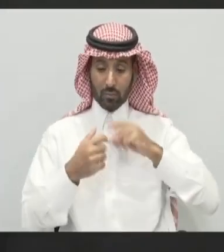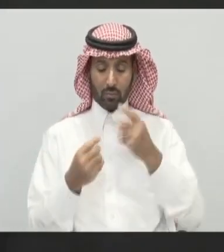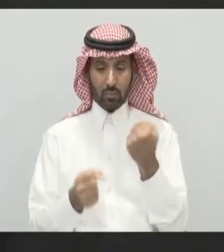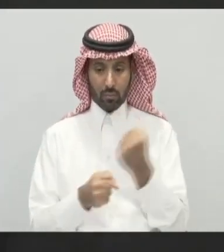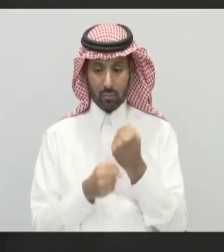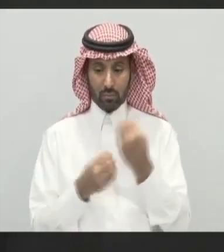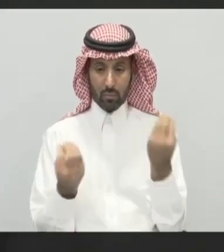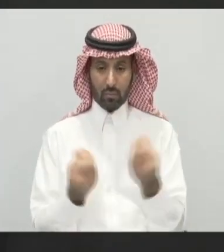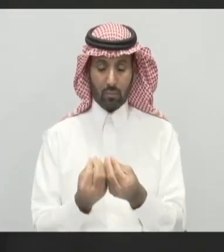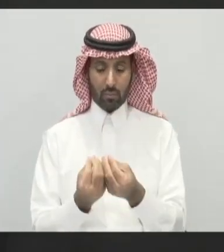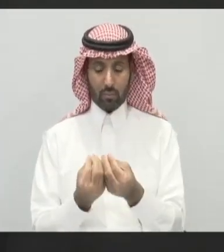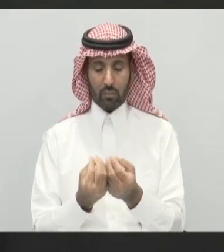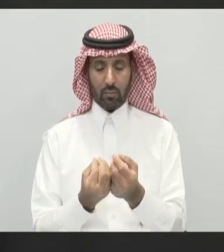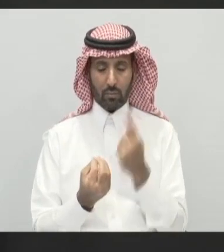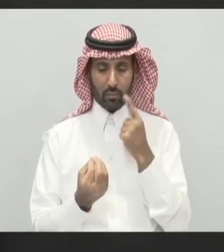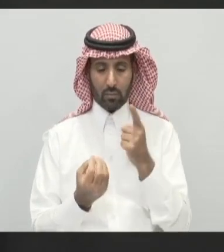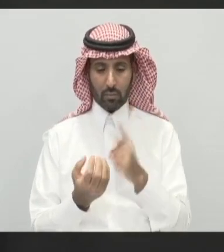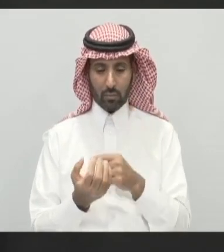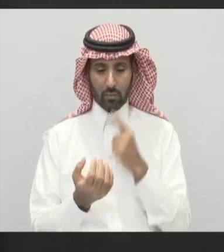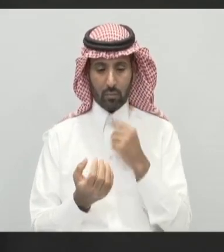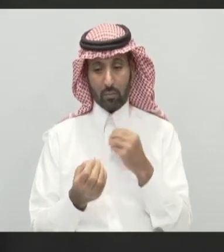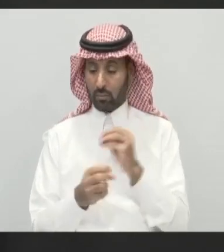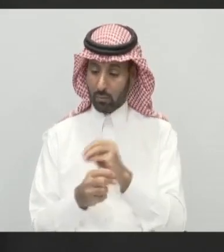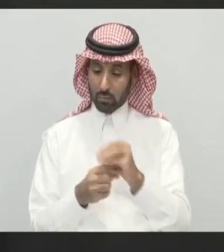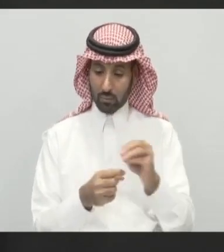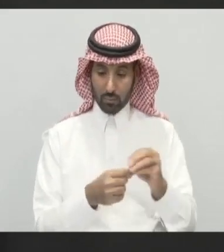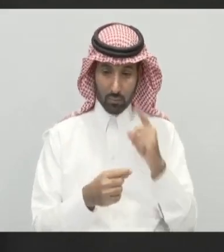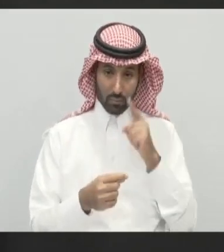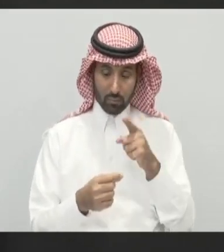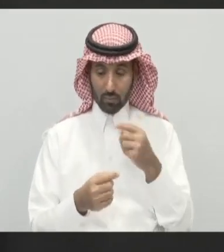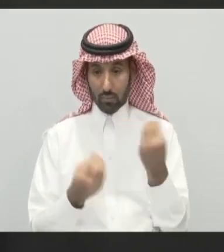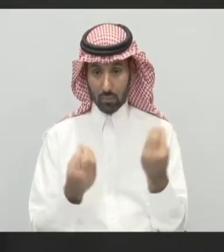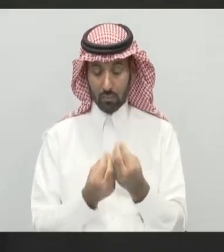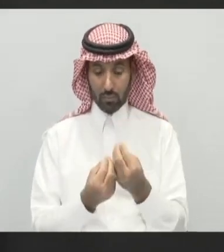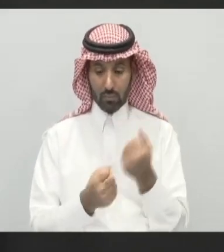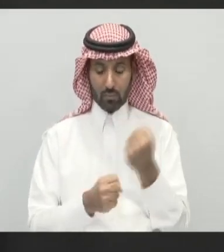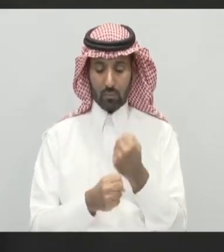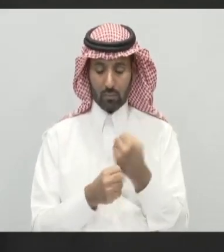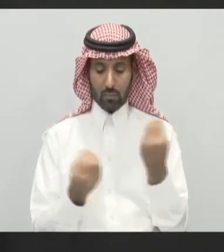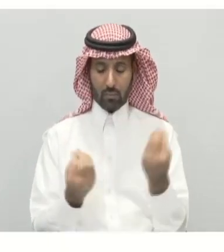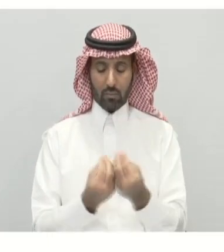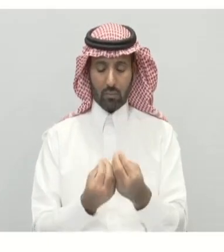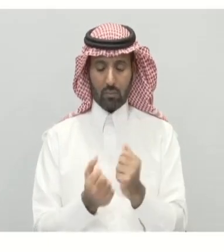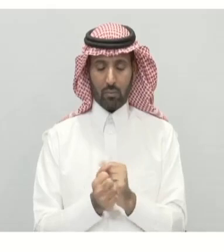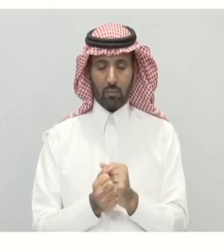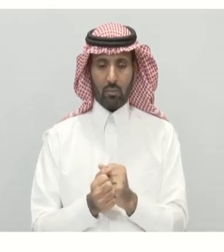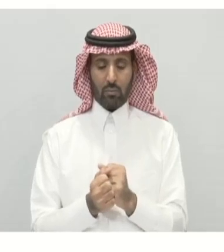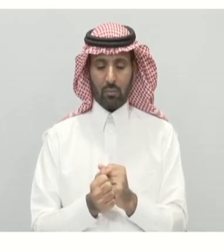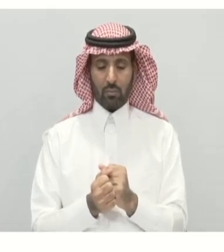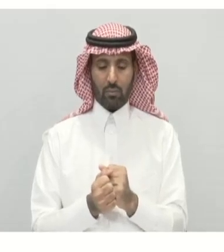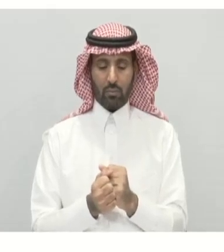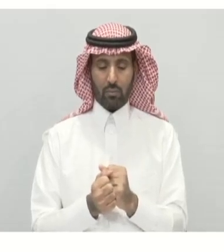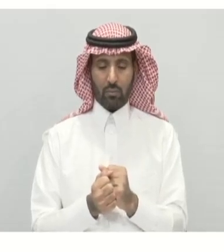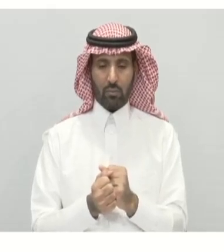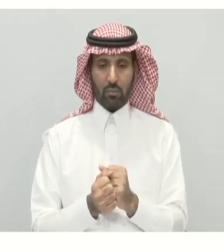work together. And I have to be honest, I will tell everyone that we have to work together. To make my statement stronger, I started with